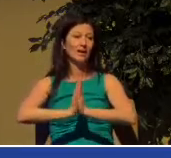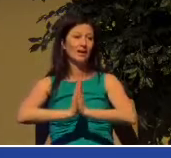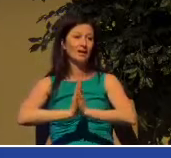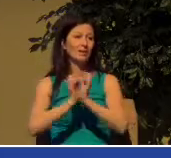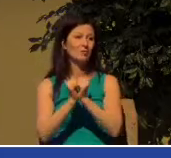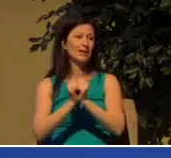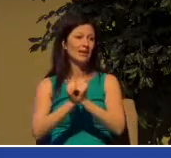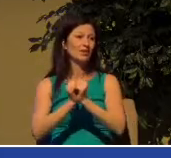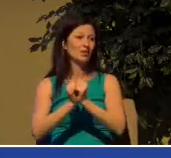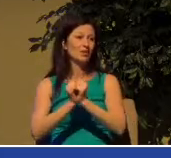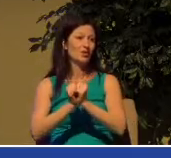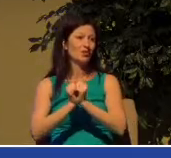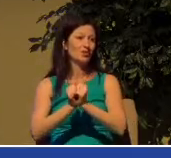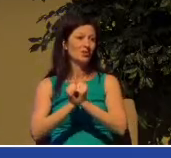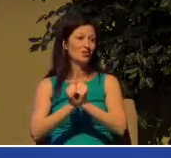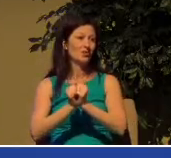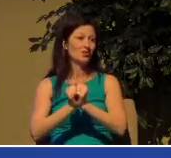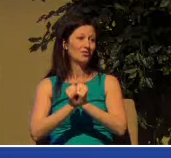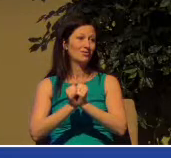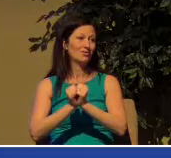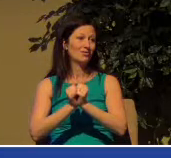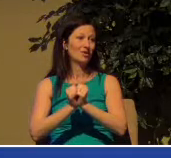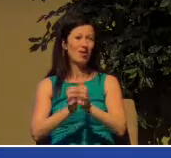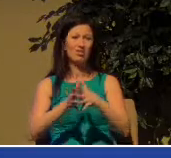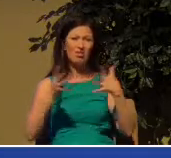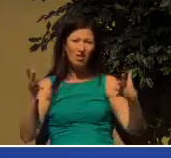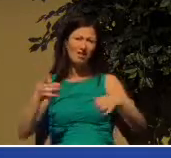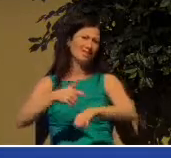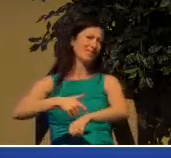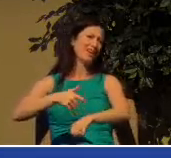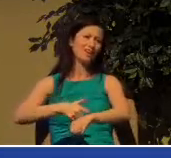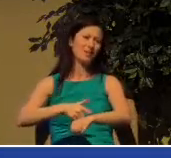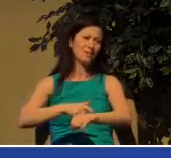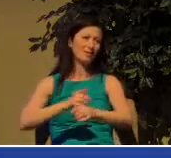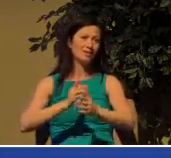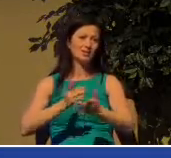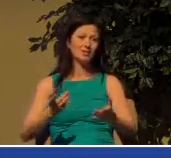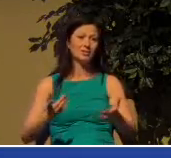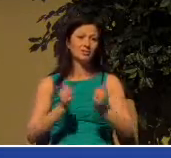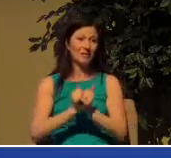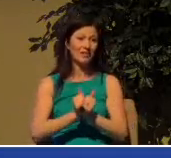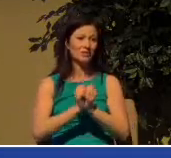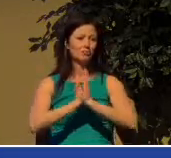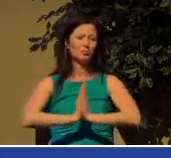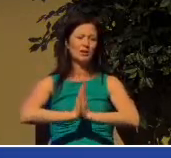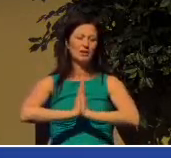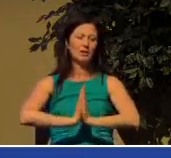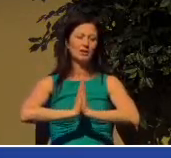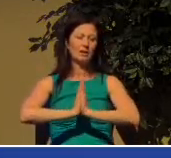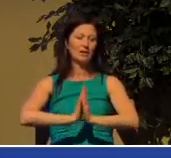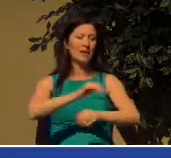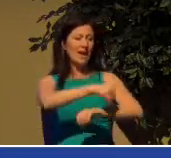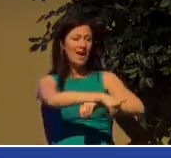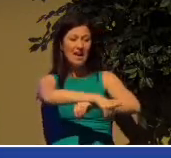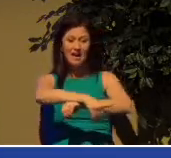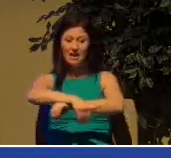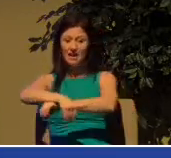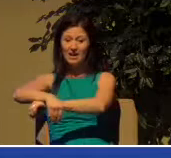grace. But it was a huge chunk of time. The Lord honored it, and we grew